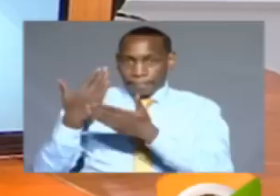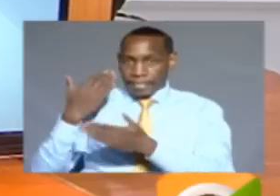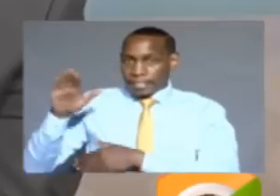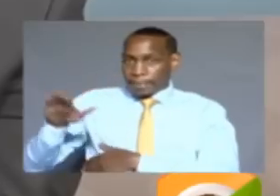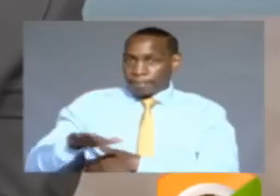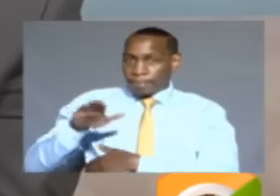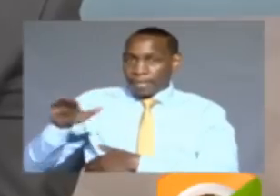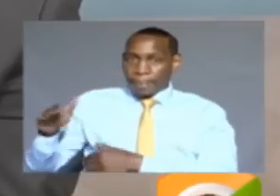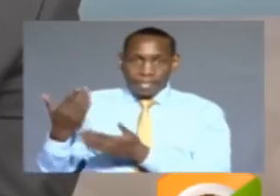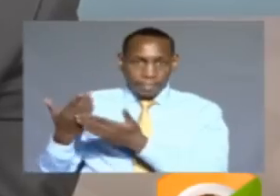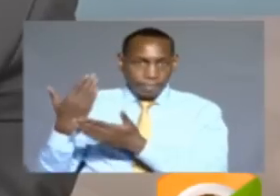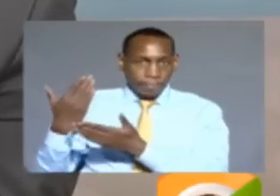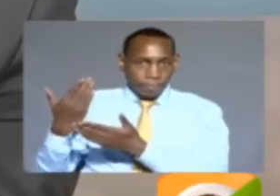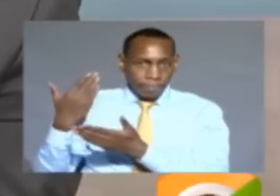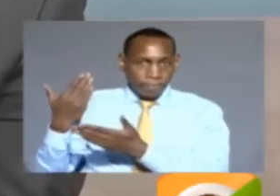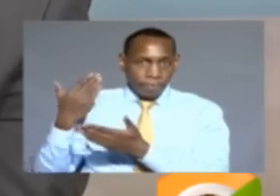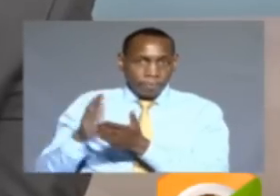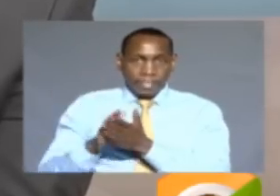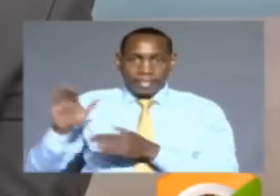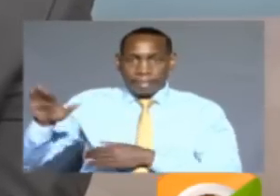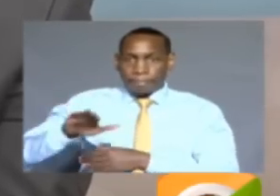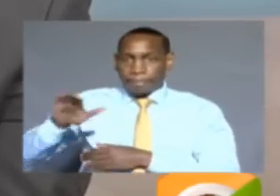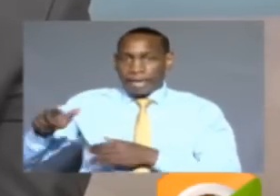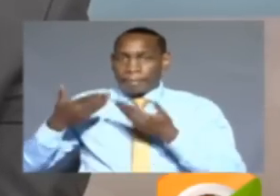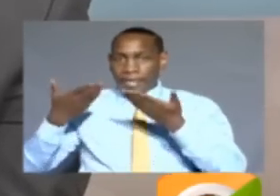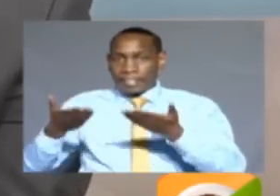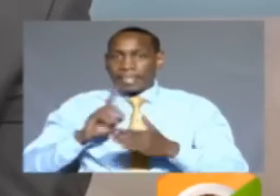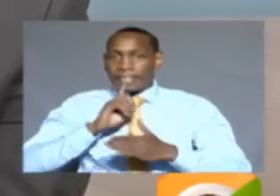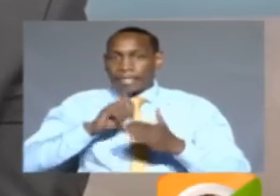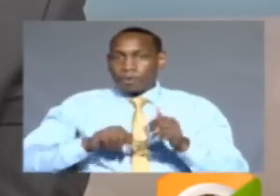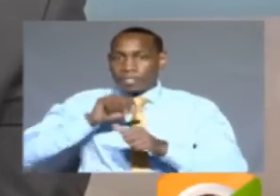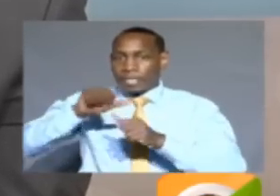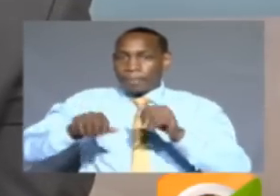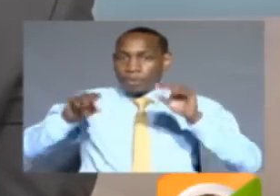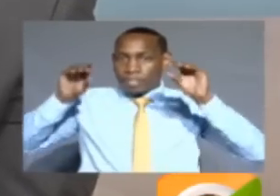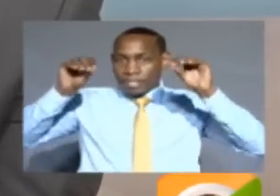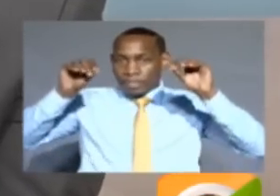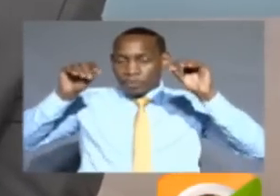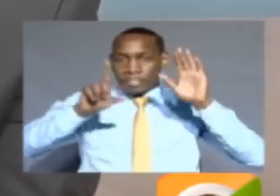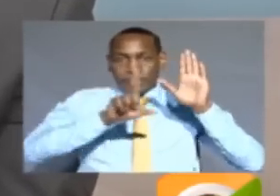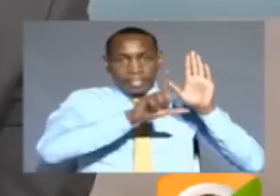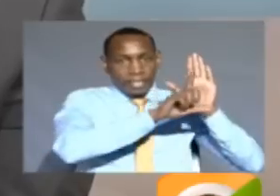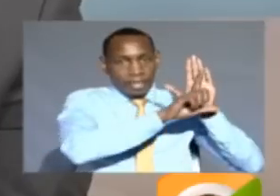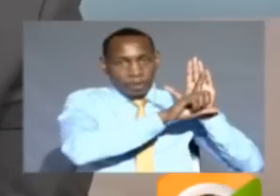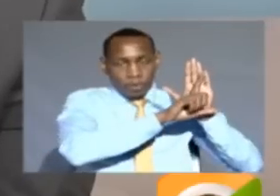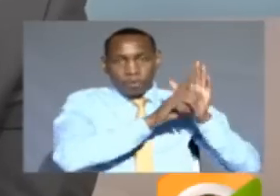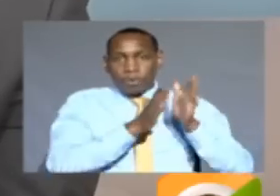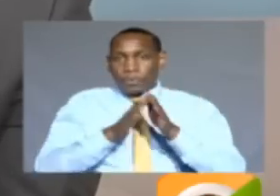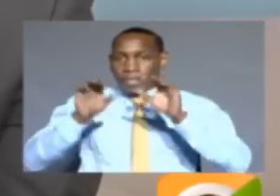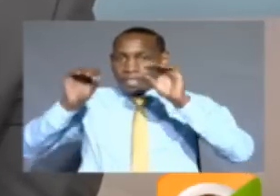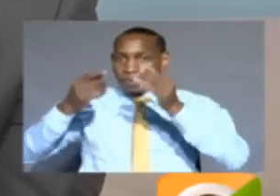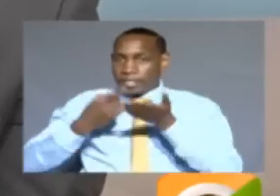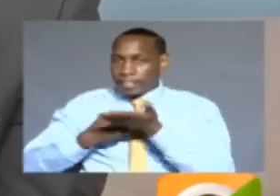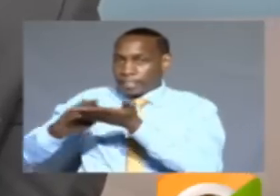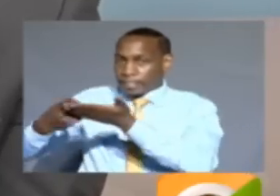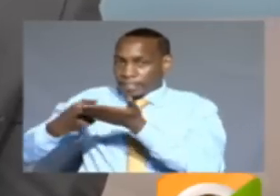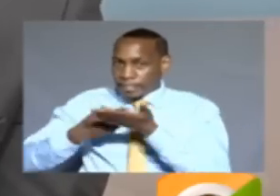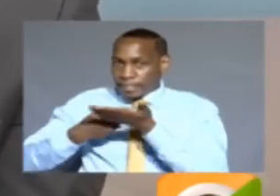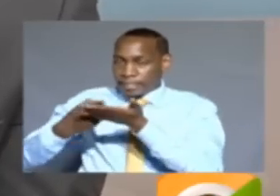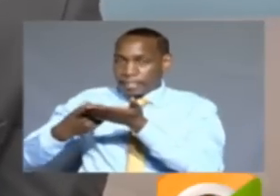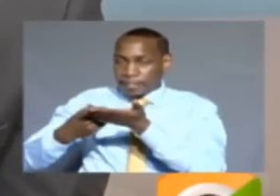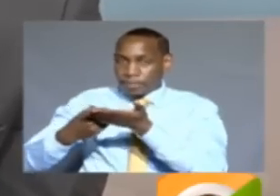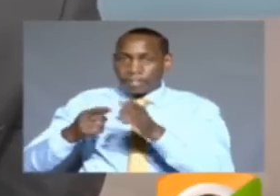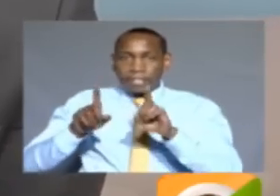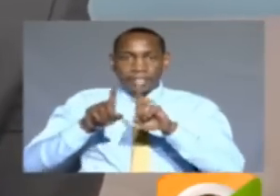parliaments and the current parliament, what would you say about the quality of legislation, quality of debates?